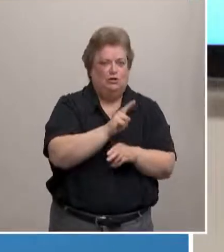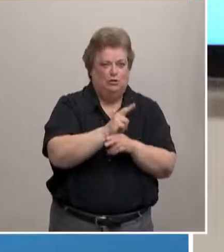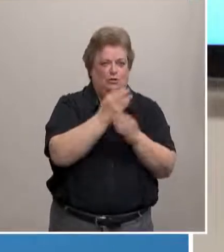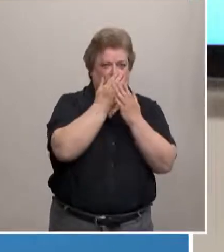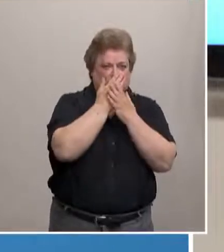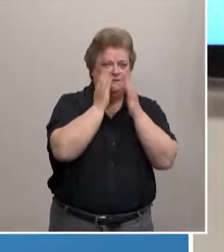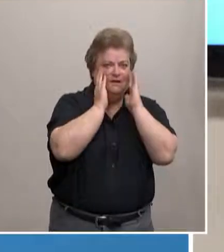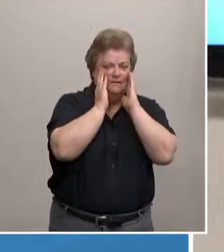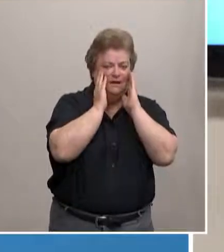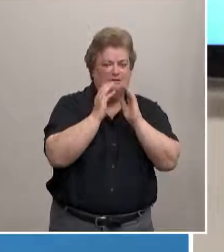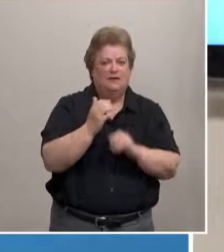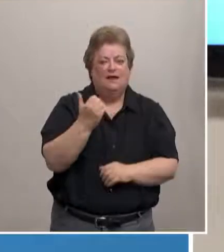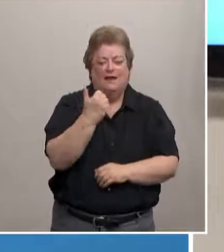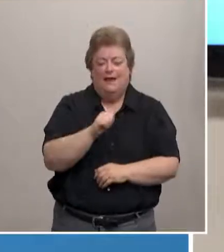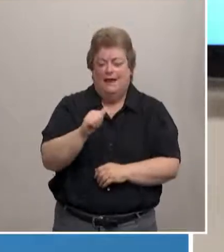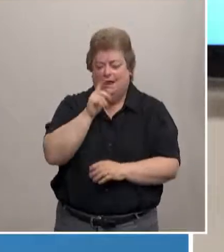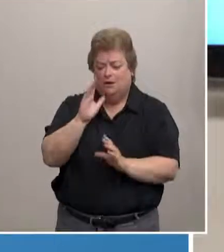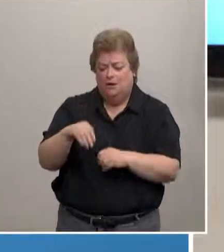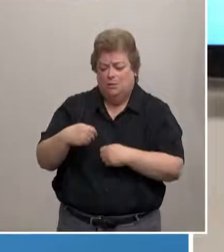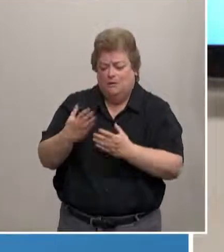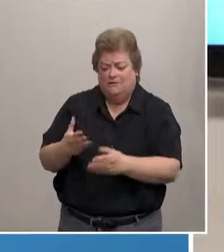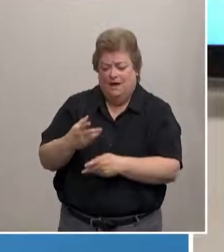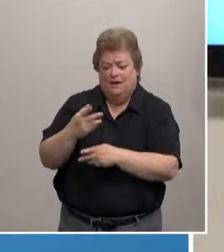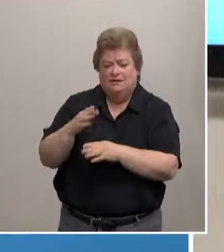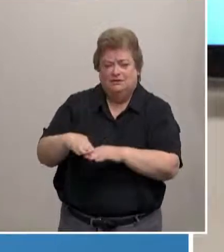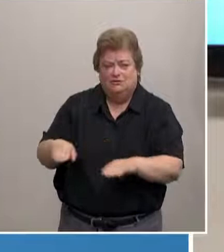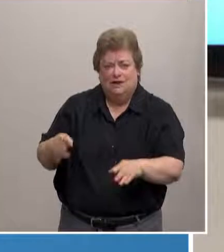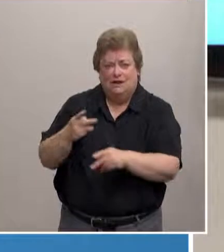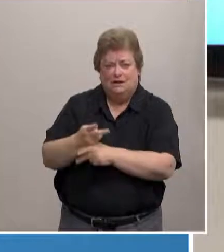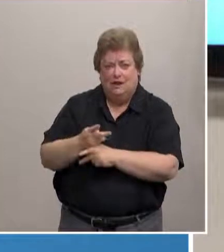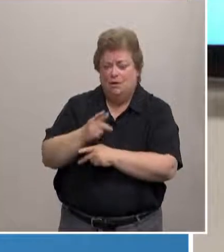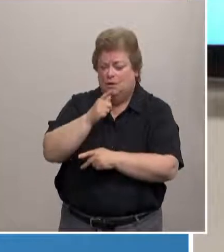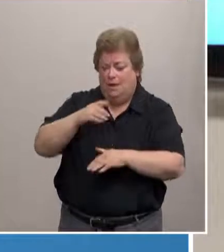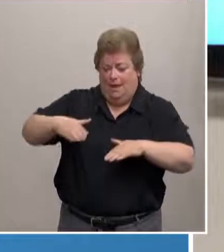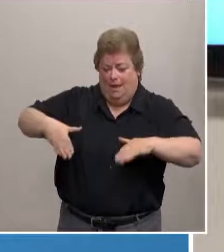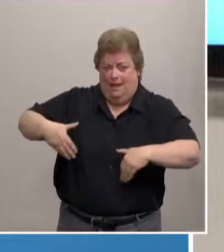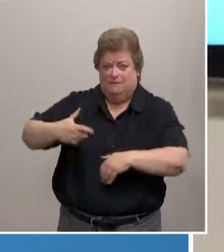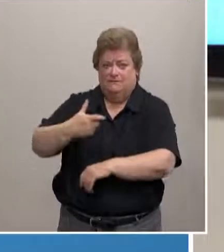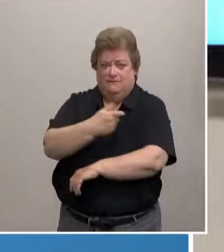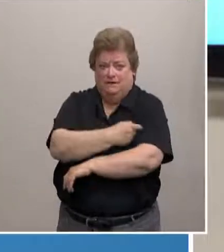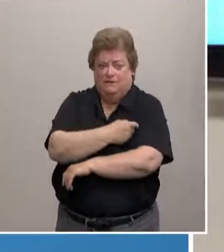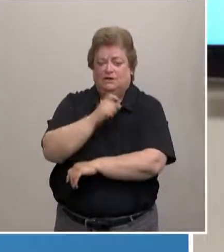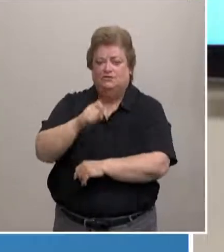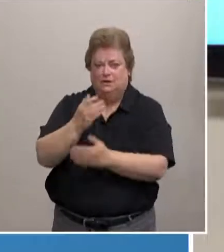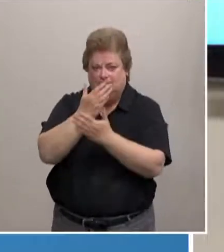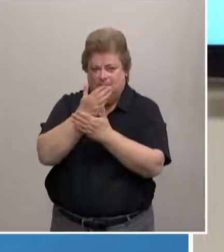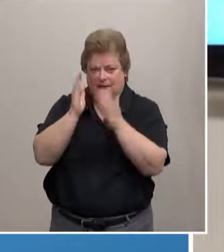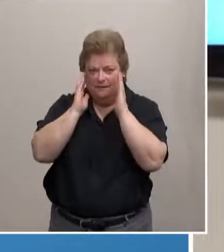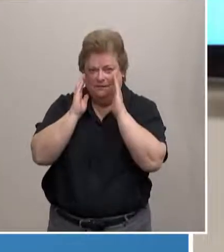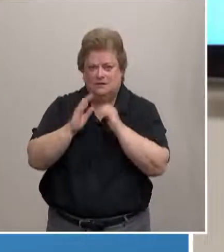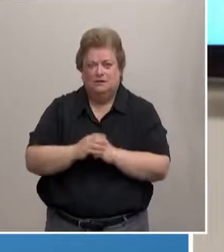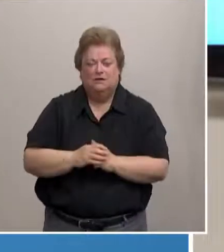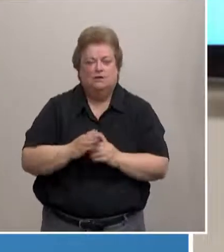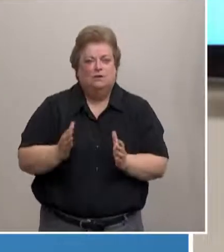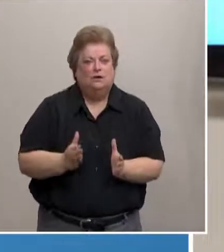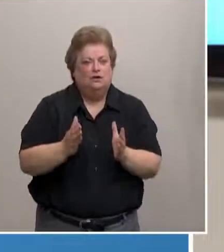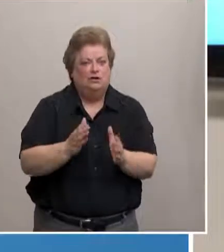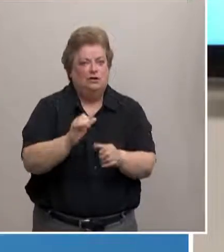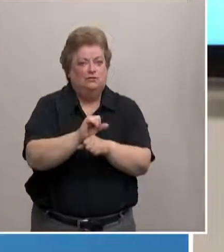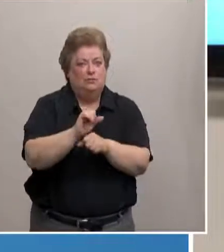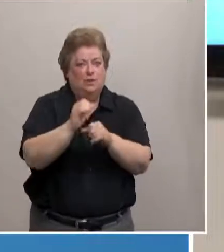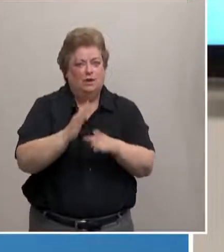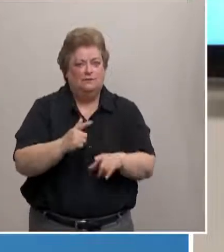covering. Any child care provider that's not fully vaccinated should wear a face covering. We also